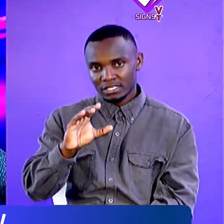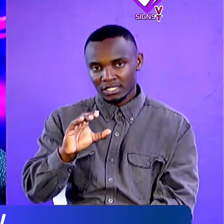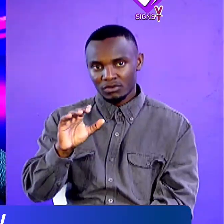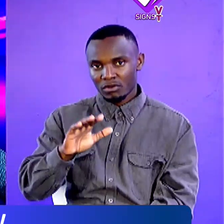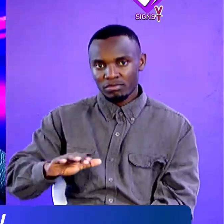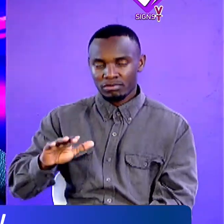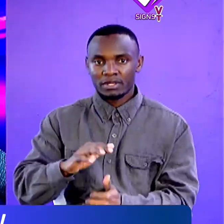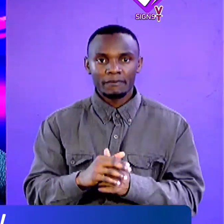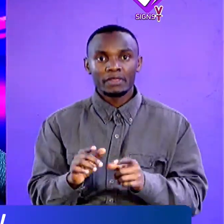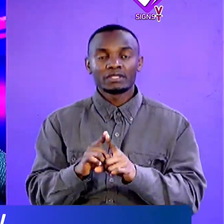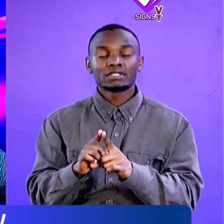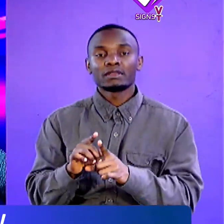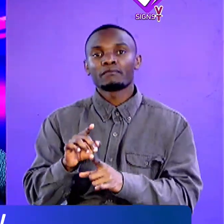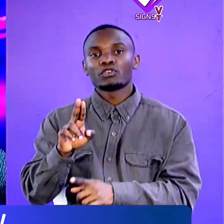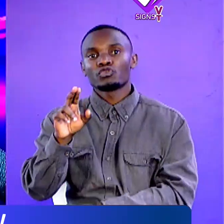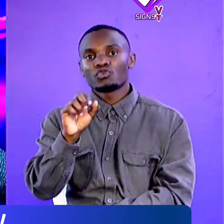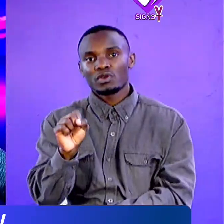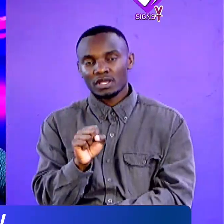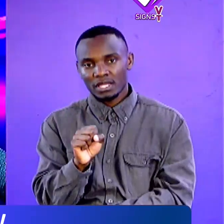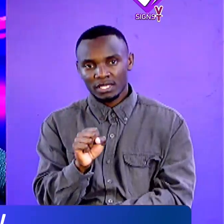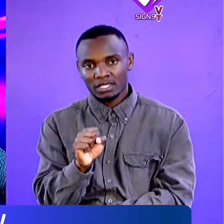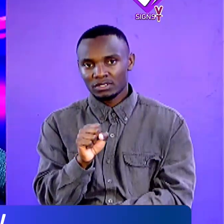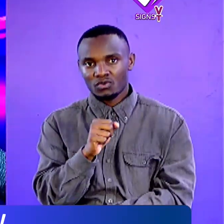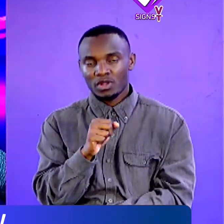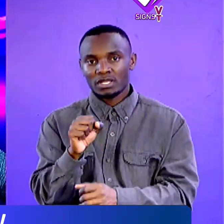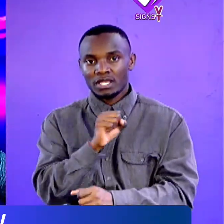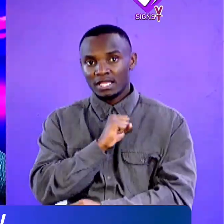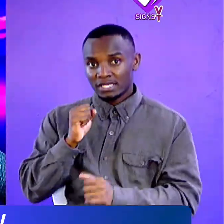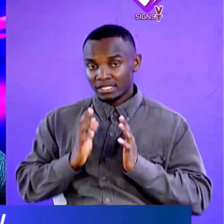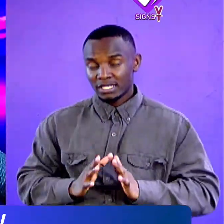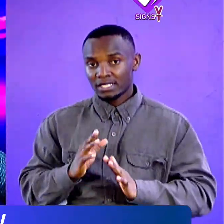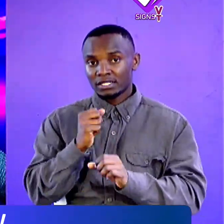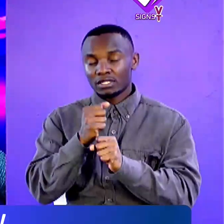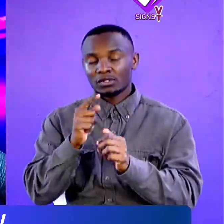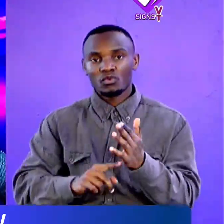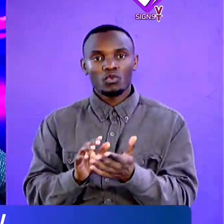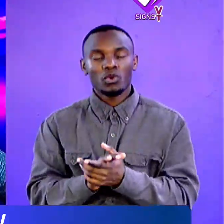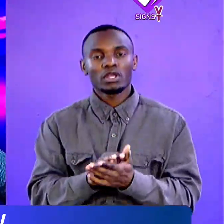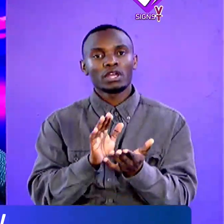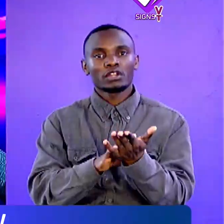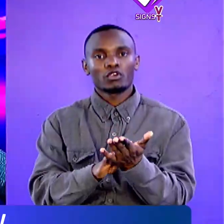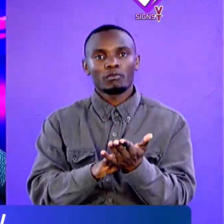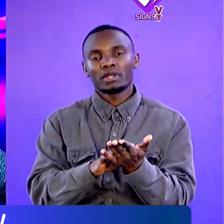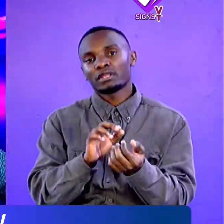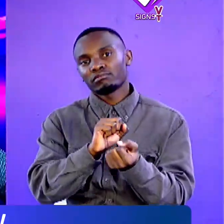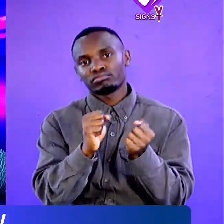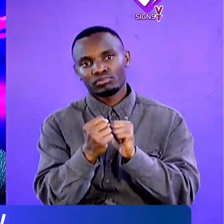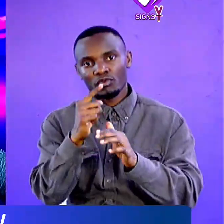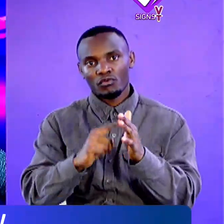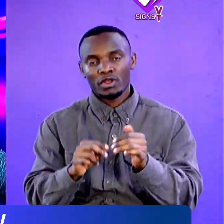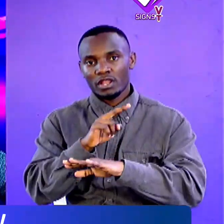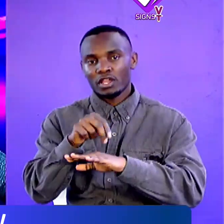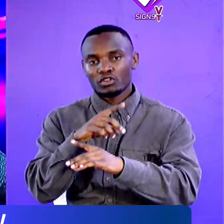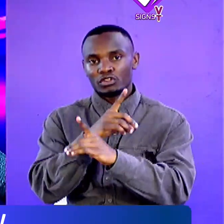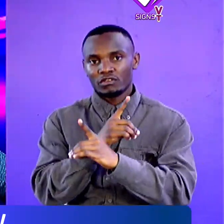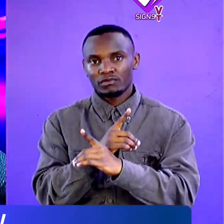James Risch has proposed an amendment to National Defense Authorization Act for fiscal year 2026, which seeks to